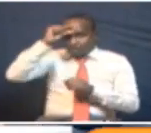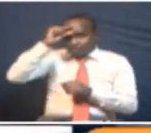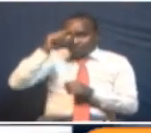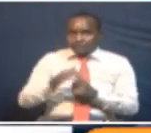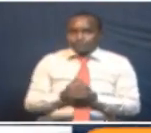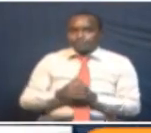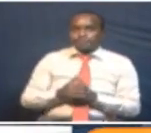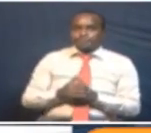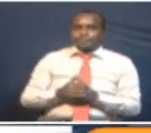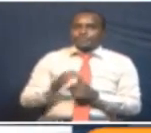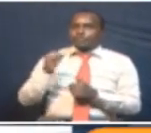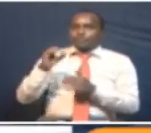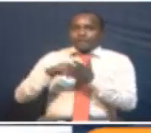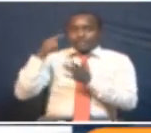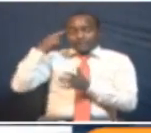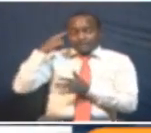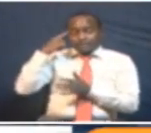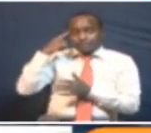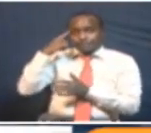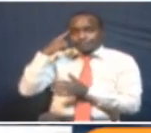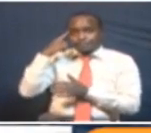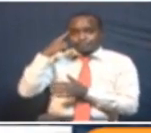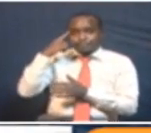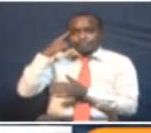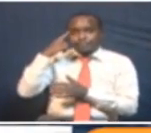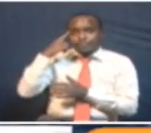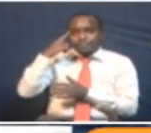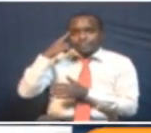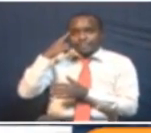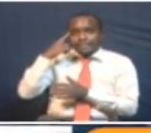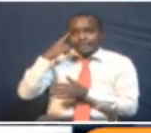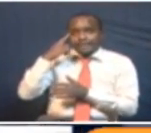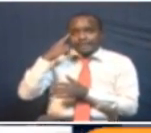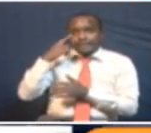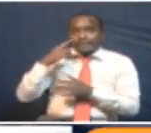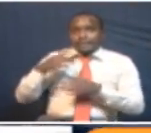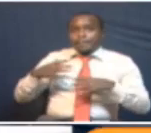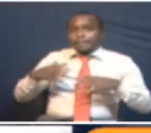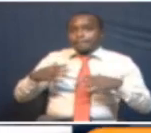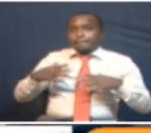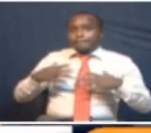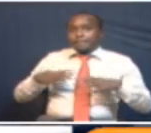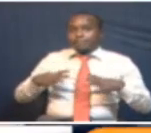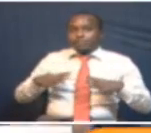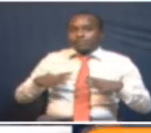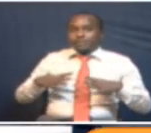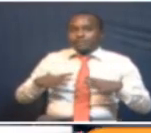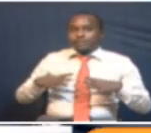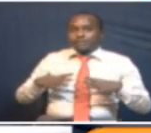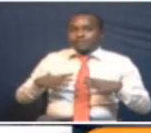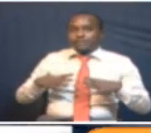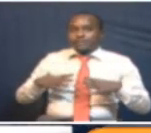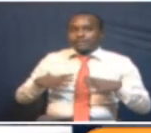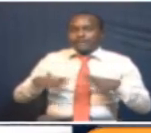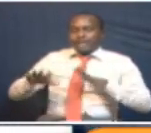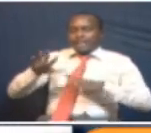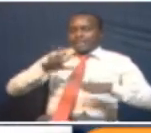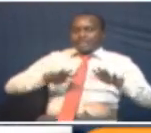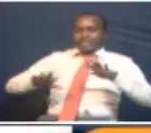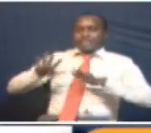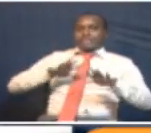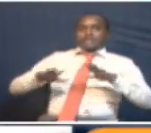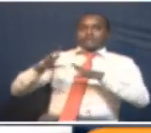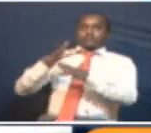today. So I think to that extent, people are less likely to trust the Jubilee wing of